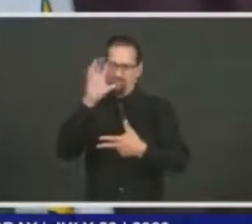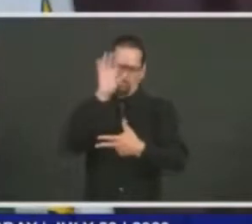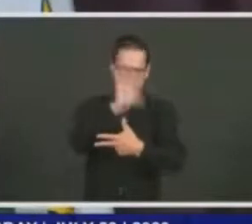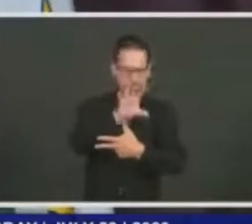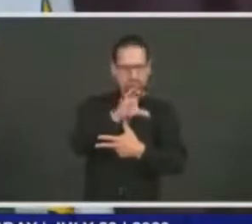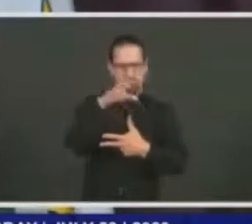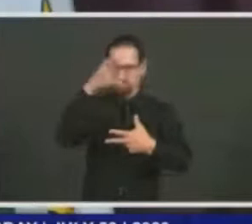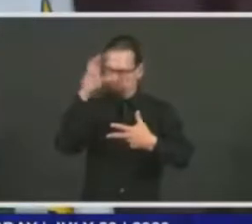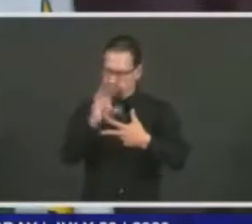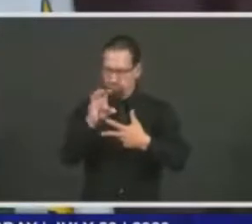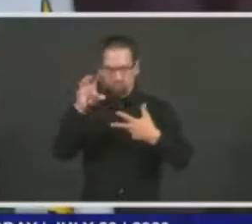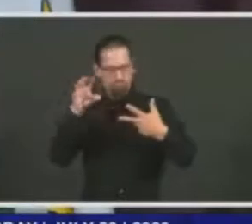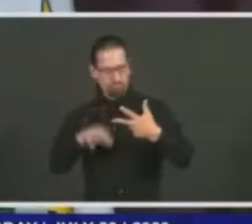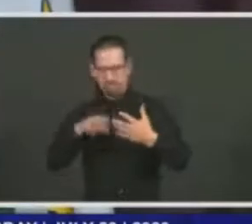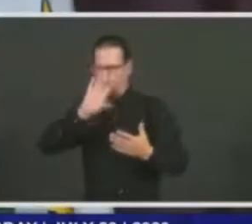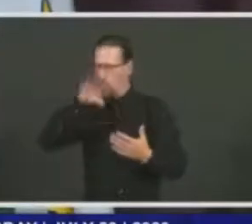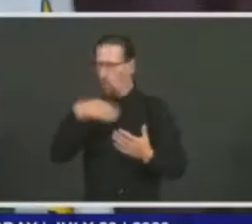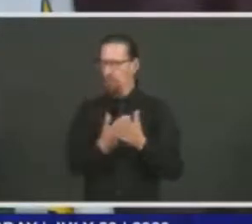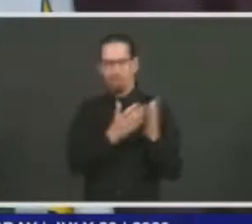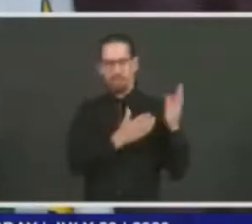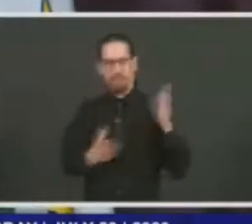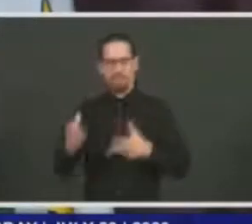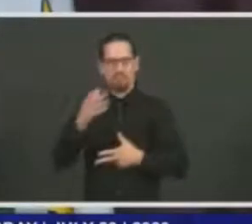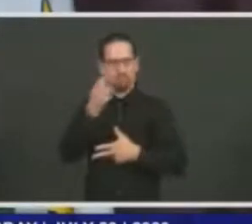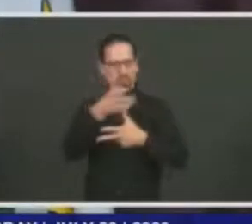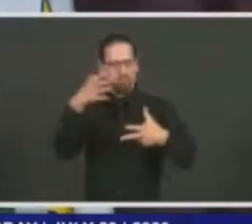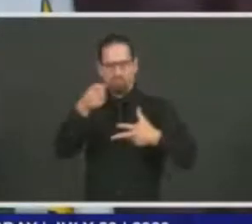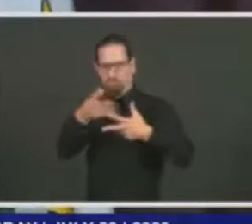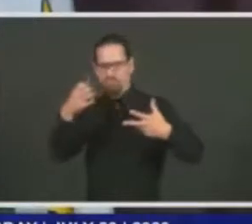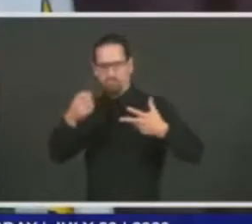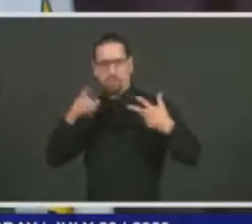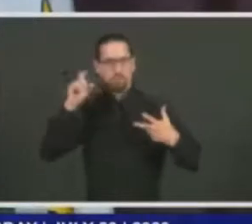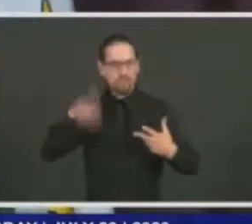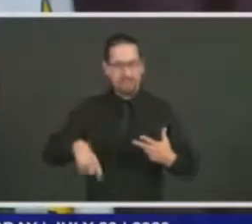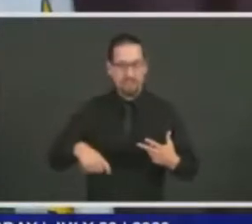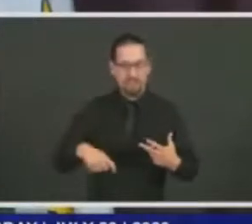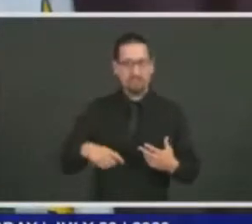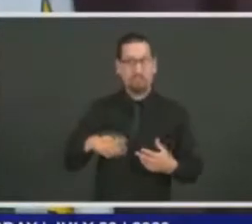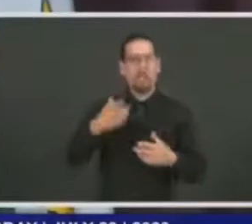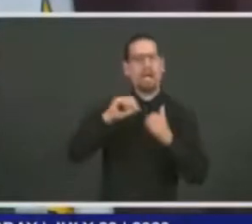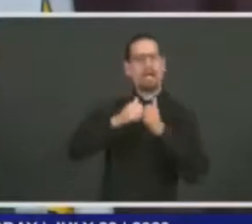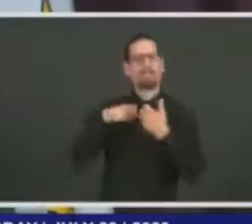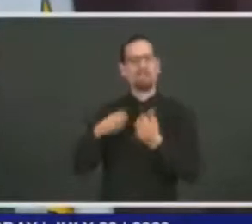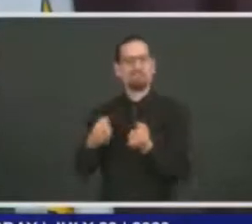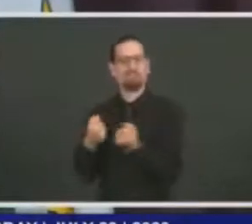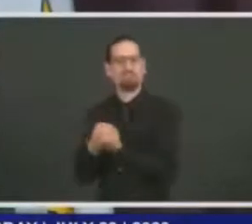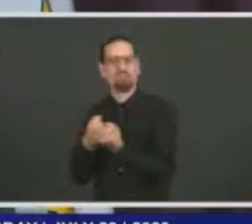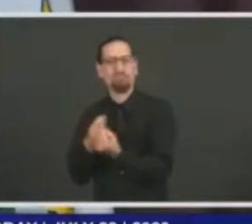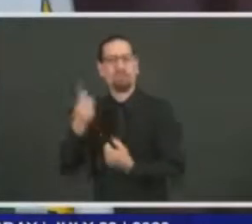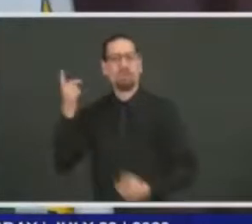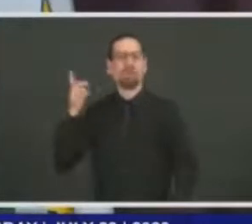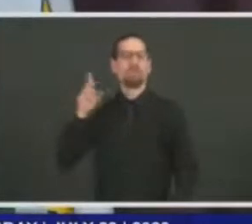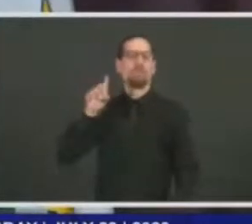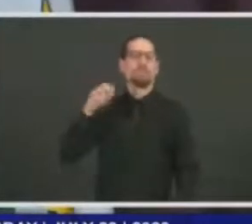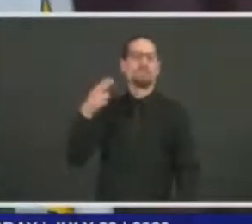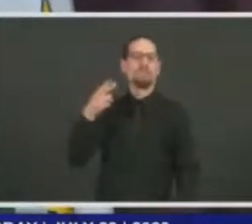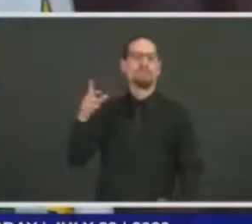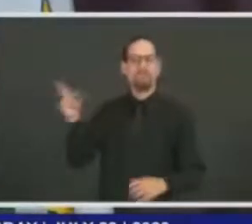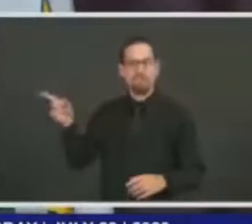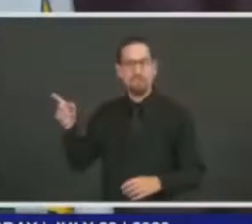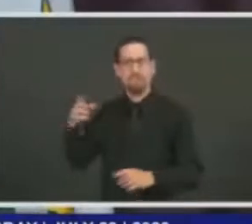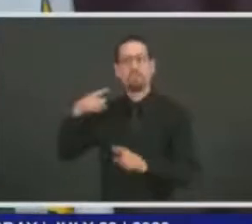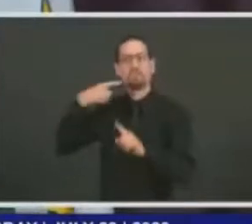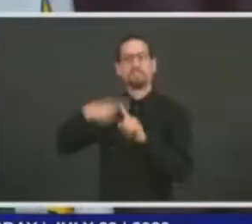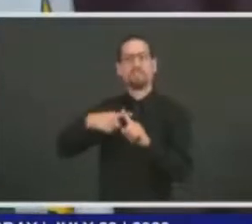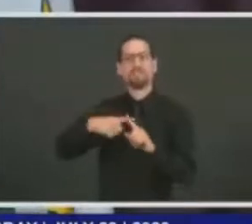it's safe for a student or staff member to return to the classroom, and how to support the Department of Health with case investigations.